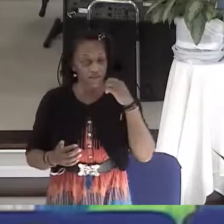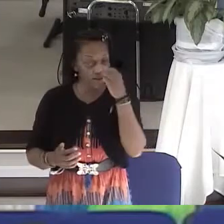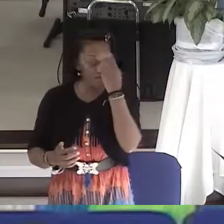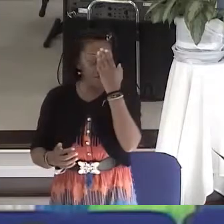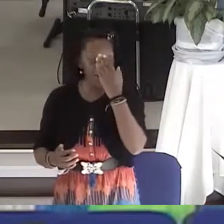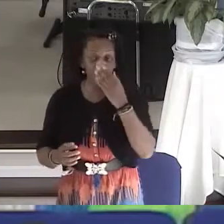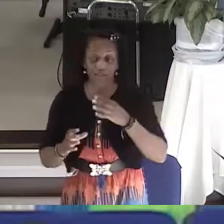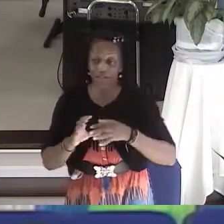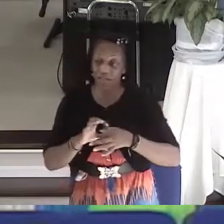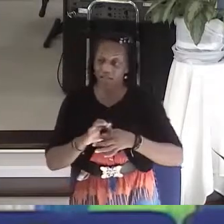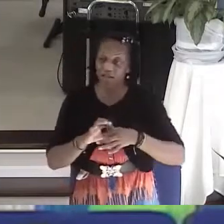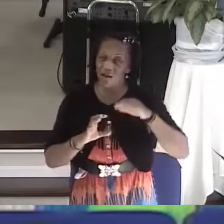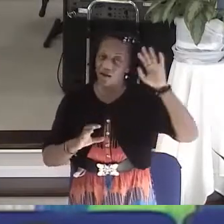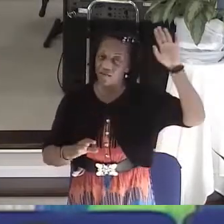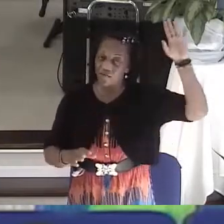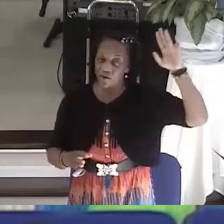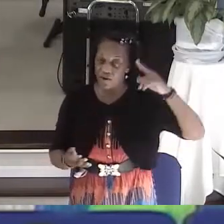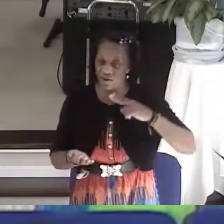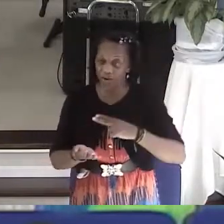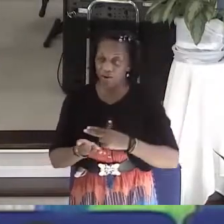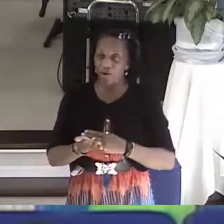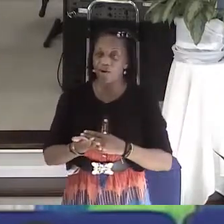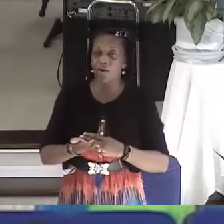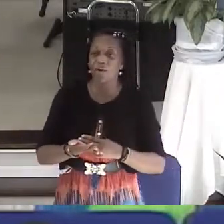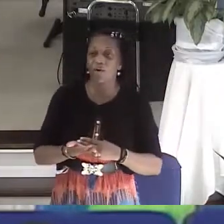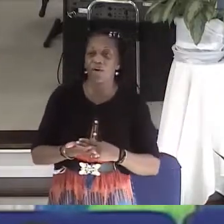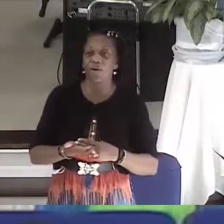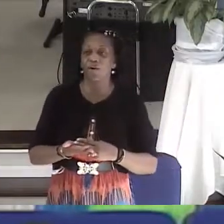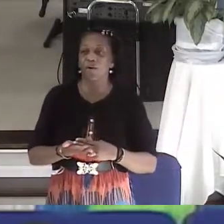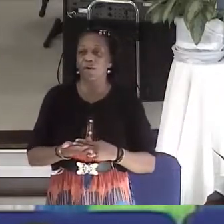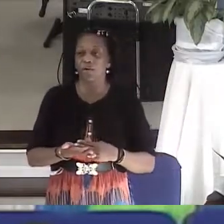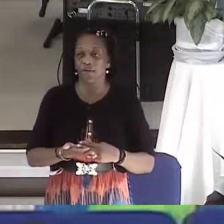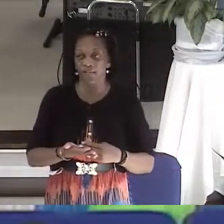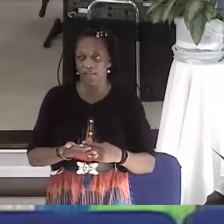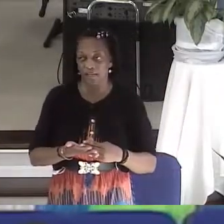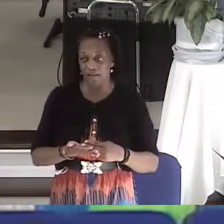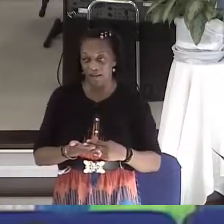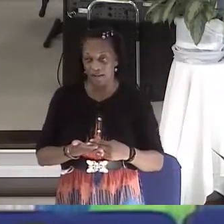holiness. In the beauty of your